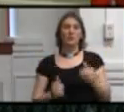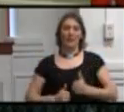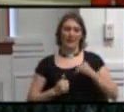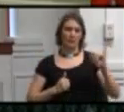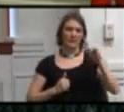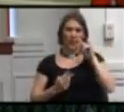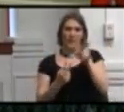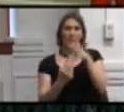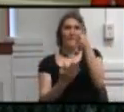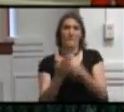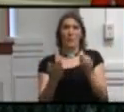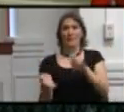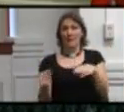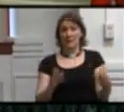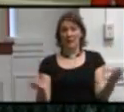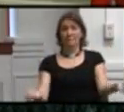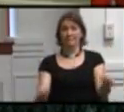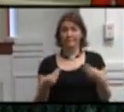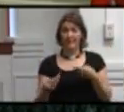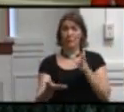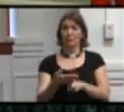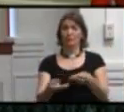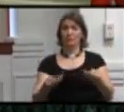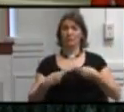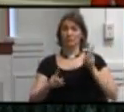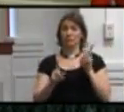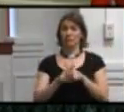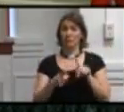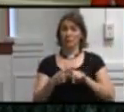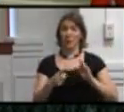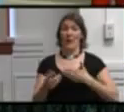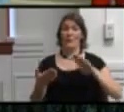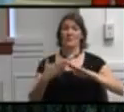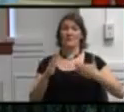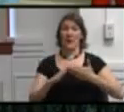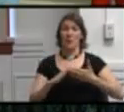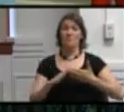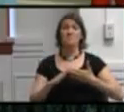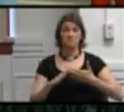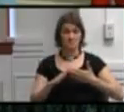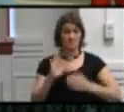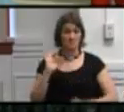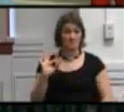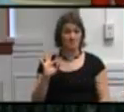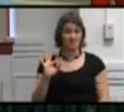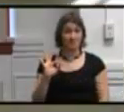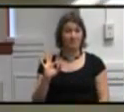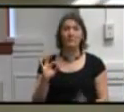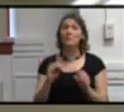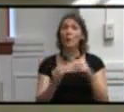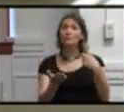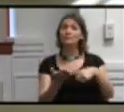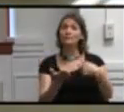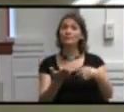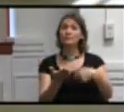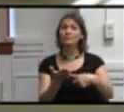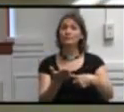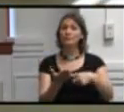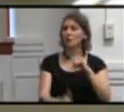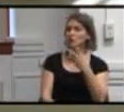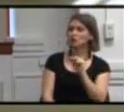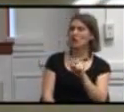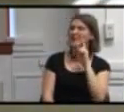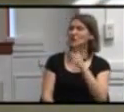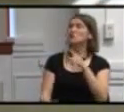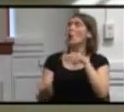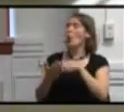for Chris Gagne and Avery Schwenk assigned to the town in an amount covering the note. Is there any further discussion? And a first